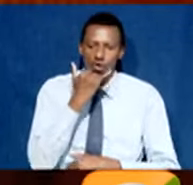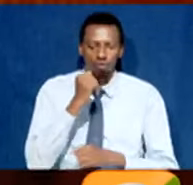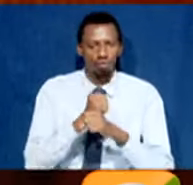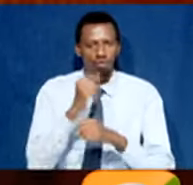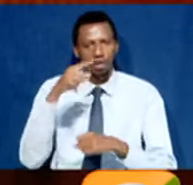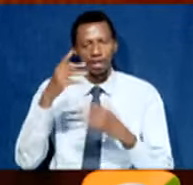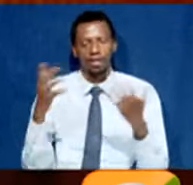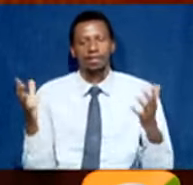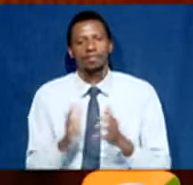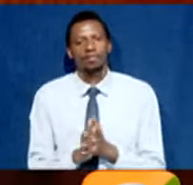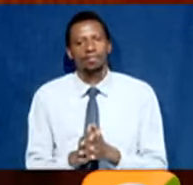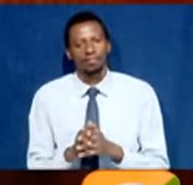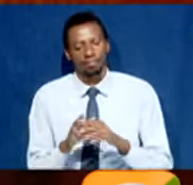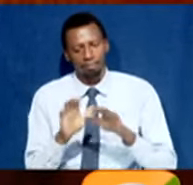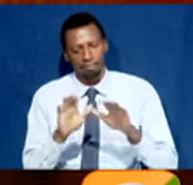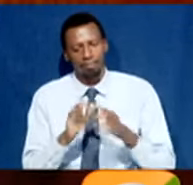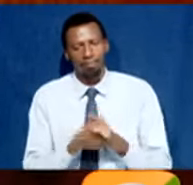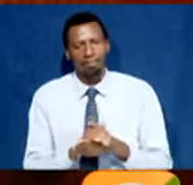let's stay to the housing fund.